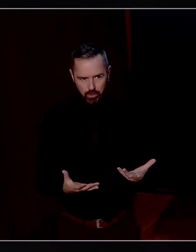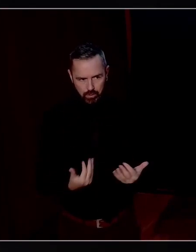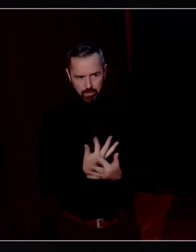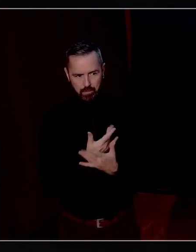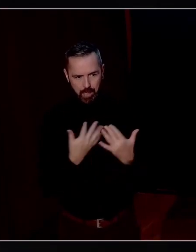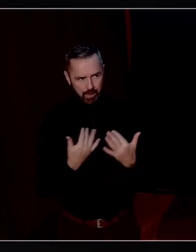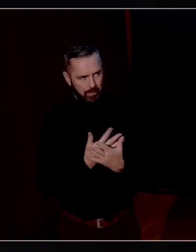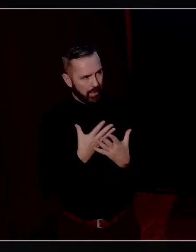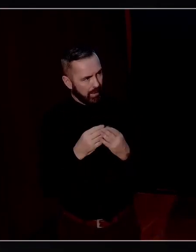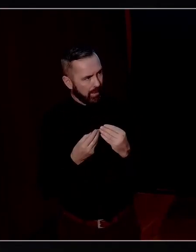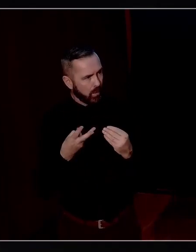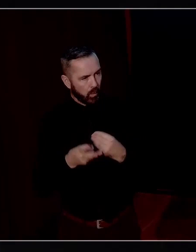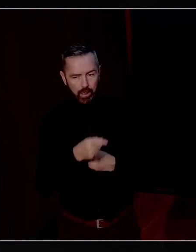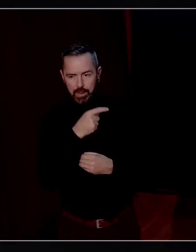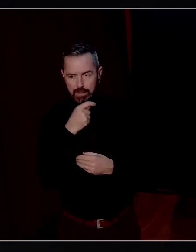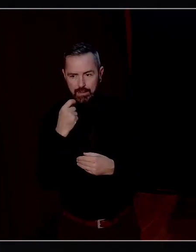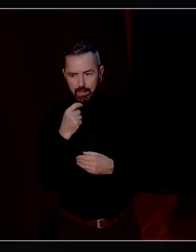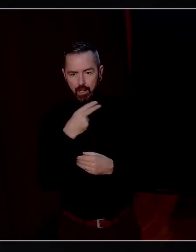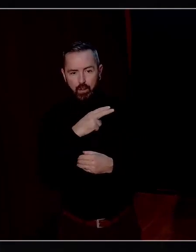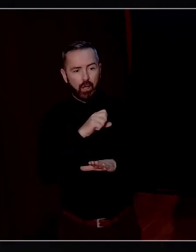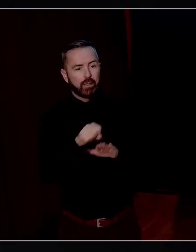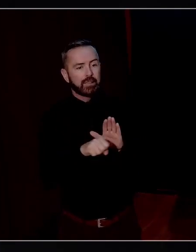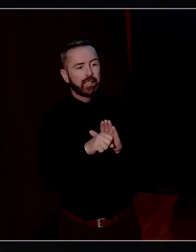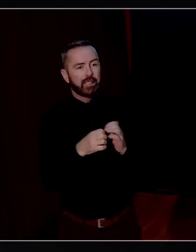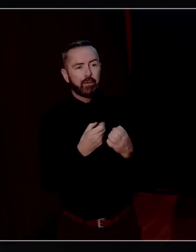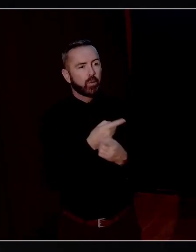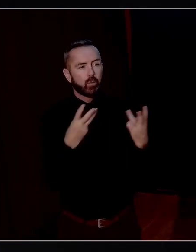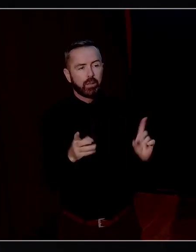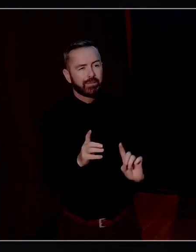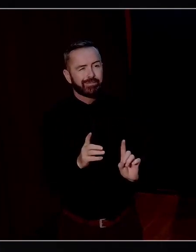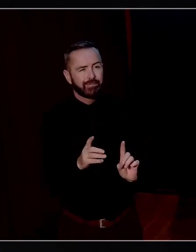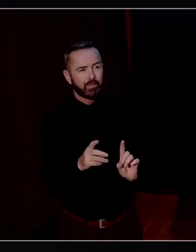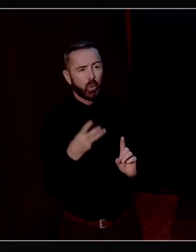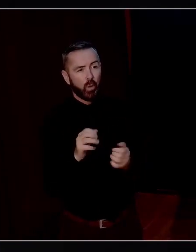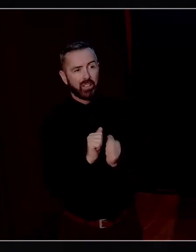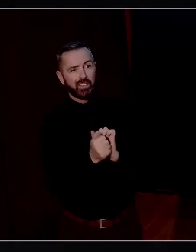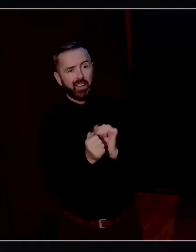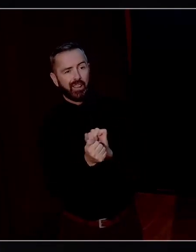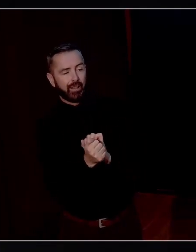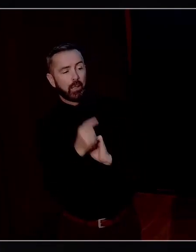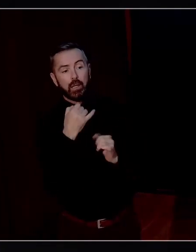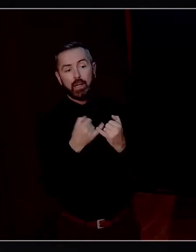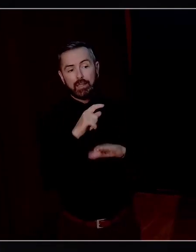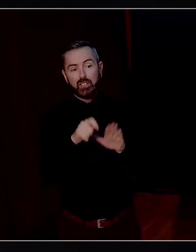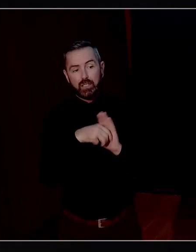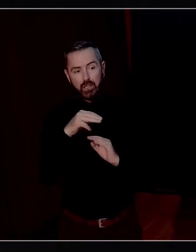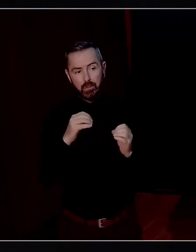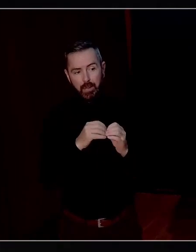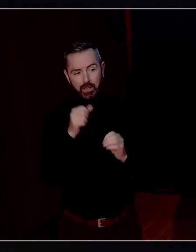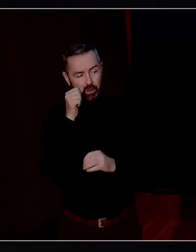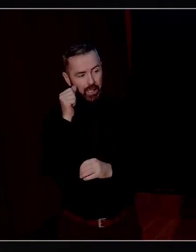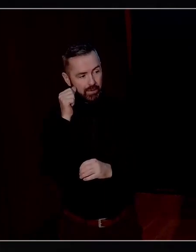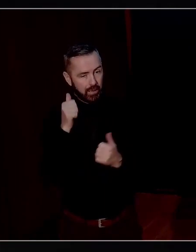things that can and will be said. It was not the state that everybody wanted. And as the Taoiseach pointed out yesterday